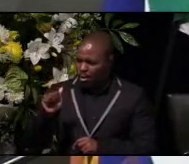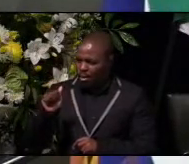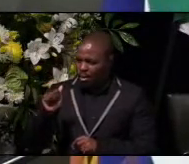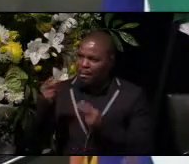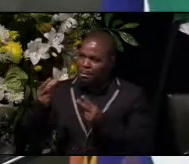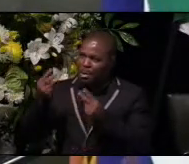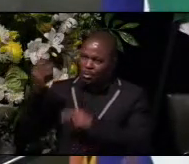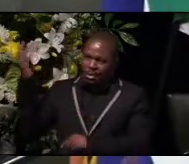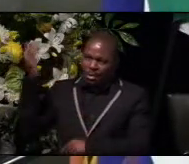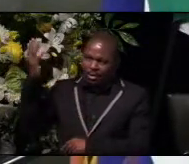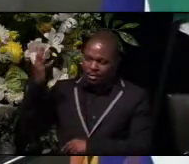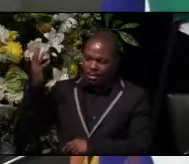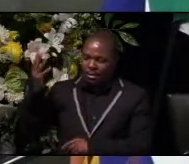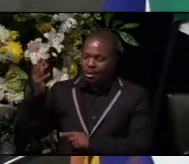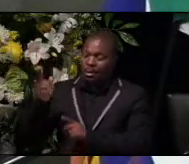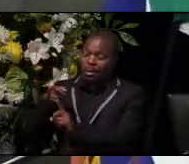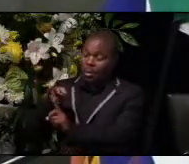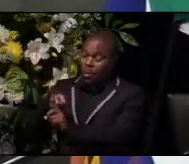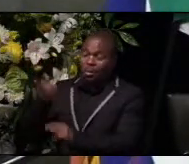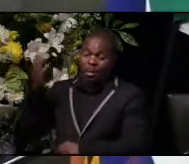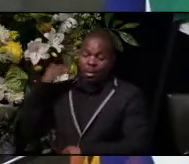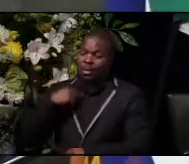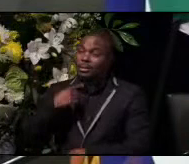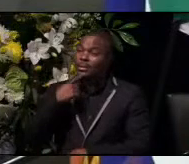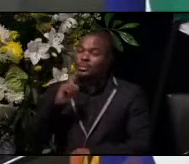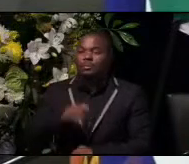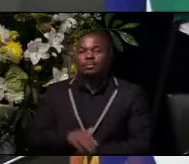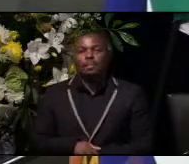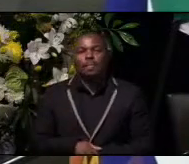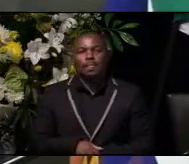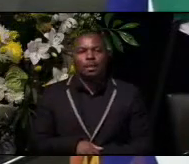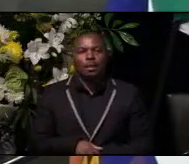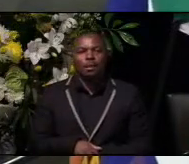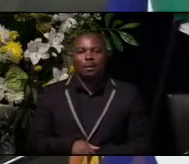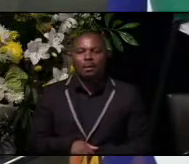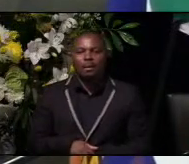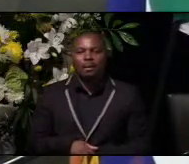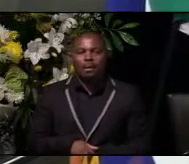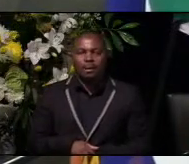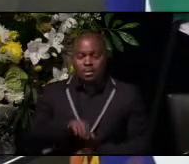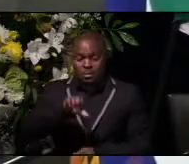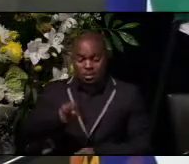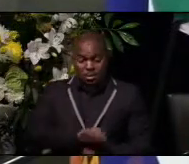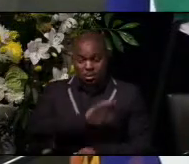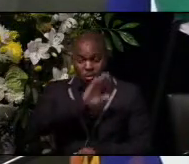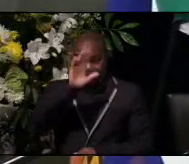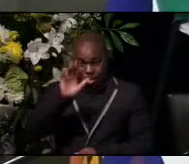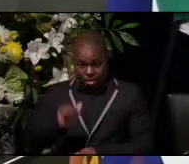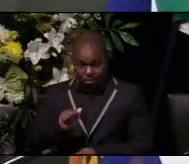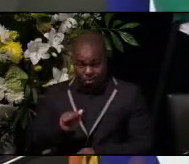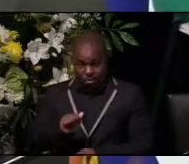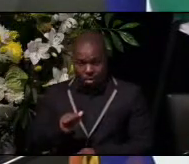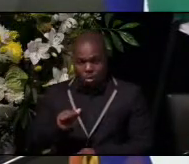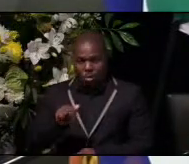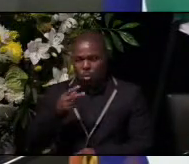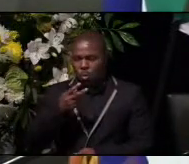when he said looking at where we are as South Africa